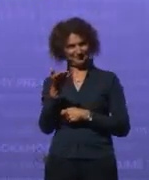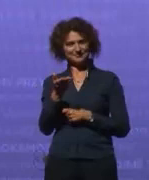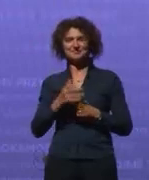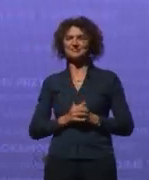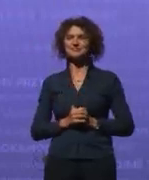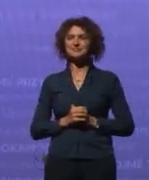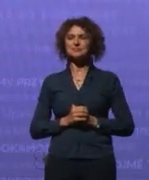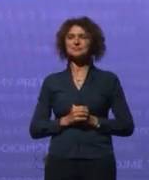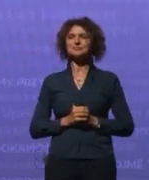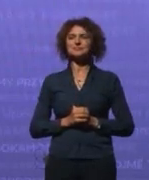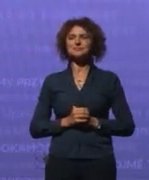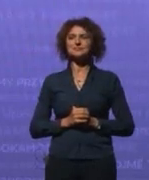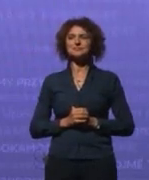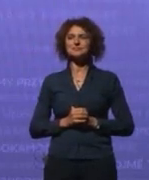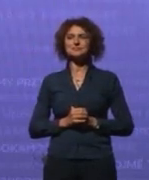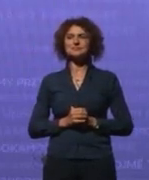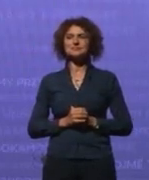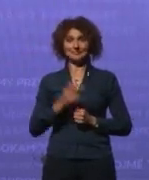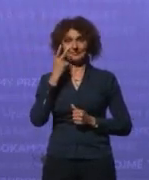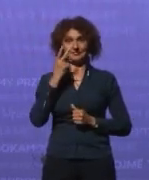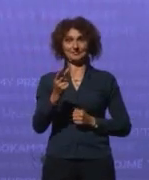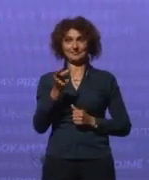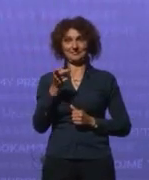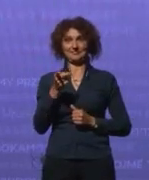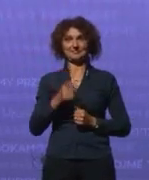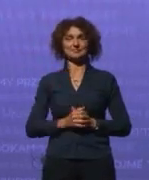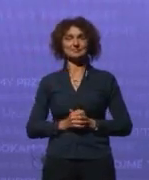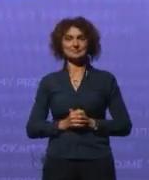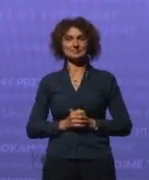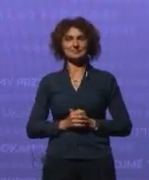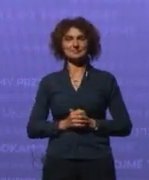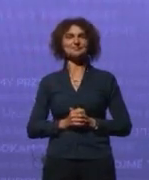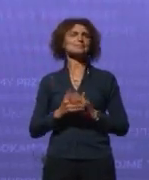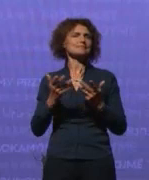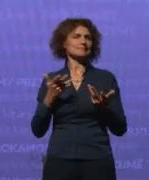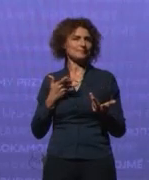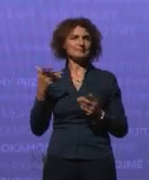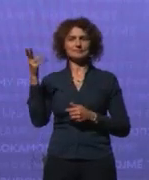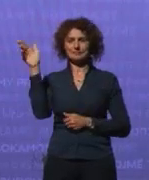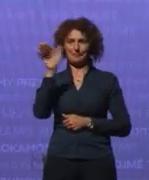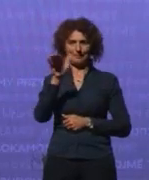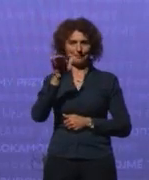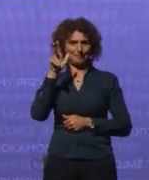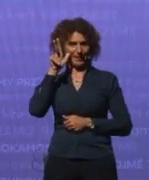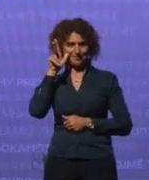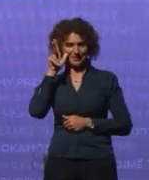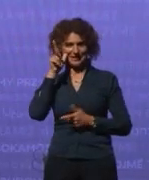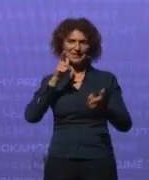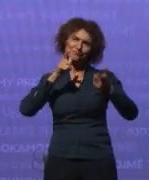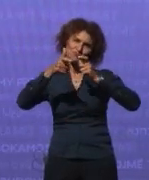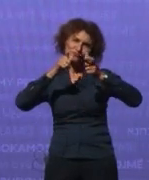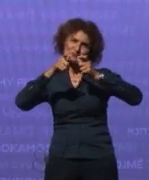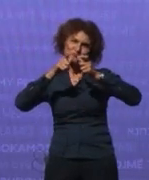You will see a child that is engaged in an interaction with the robot, and